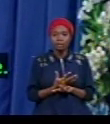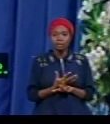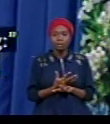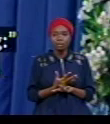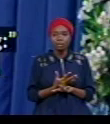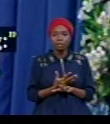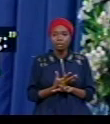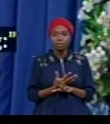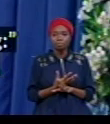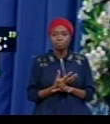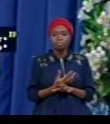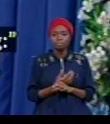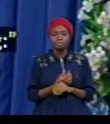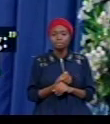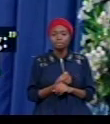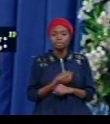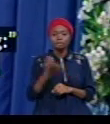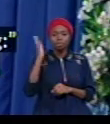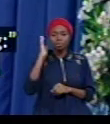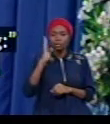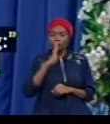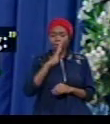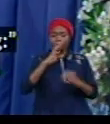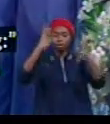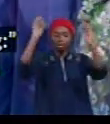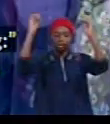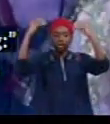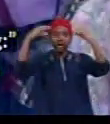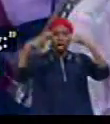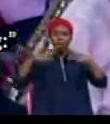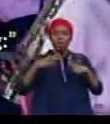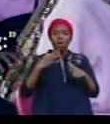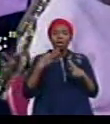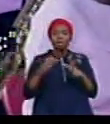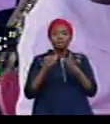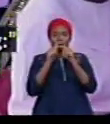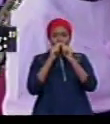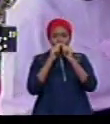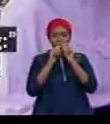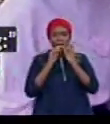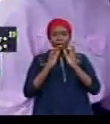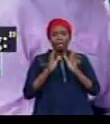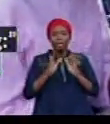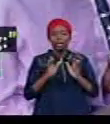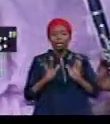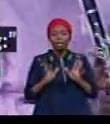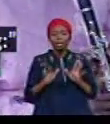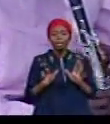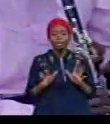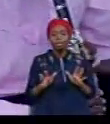pleading. There should be showers of